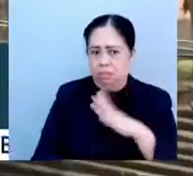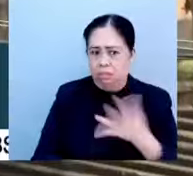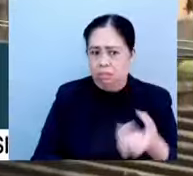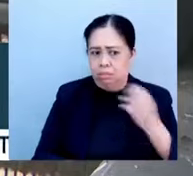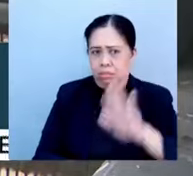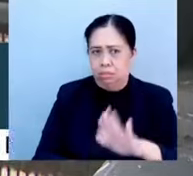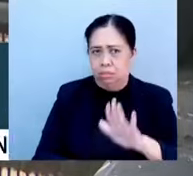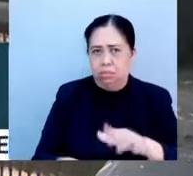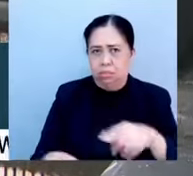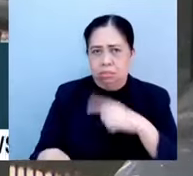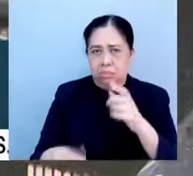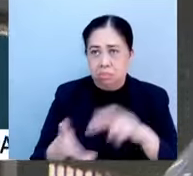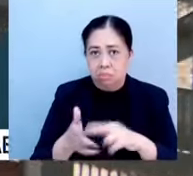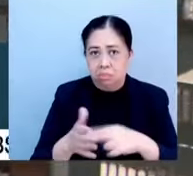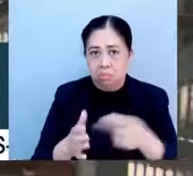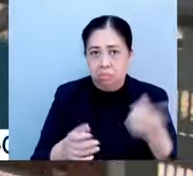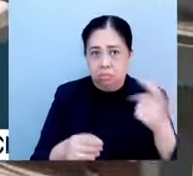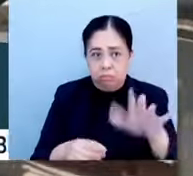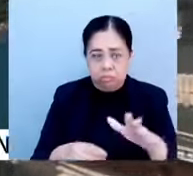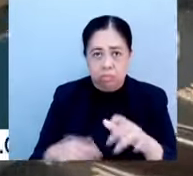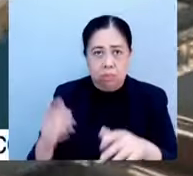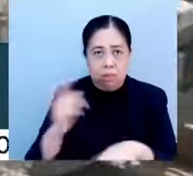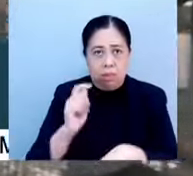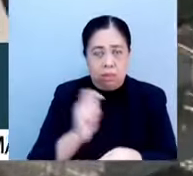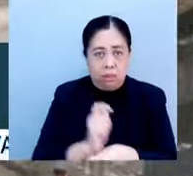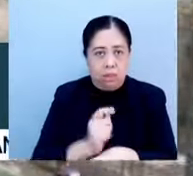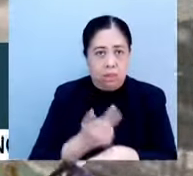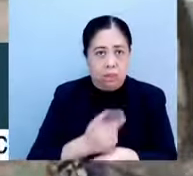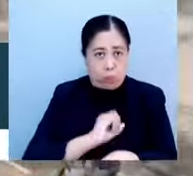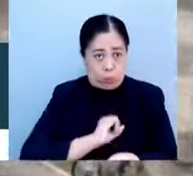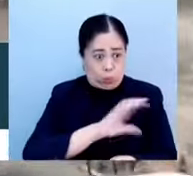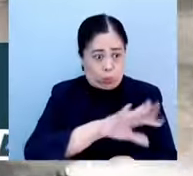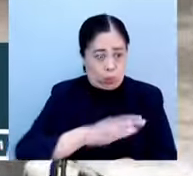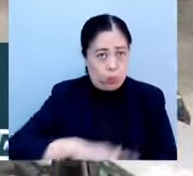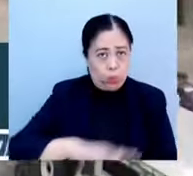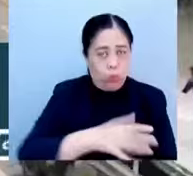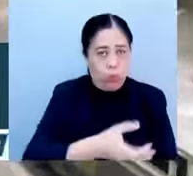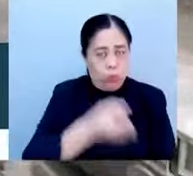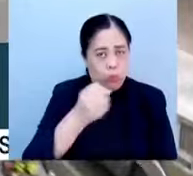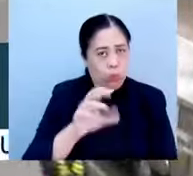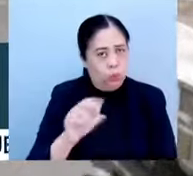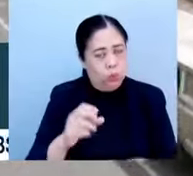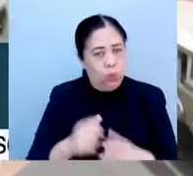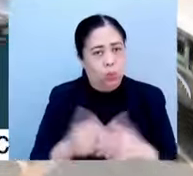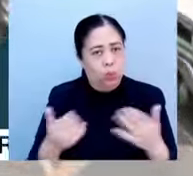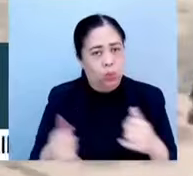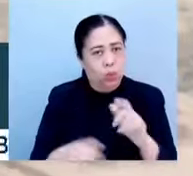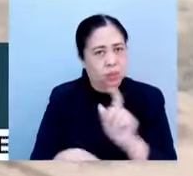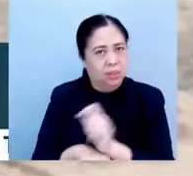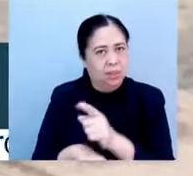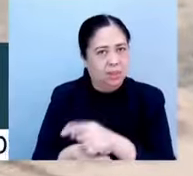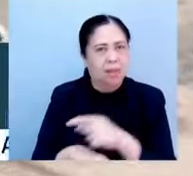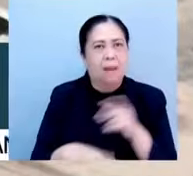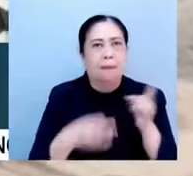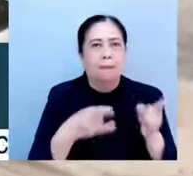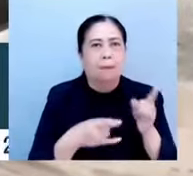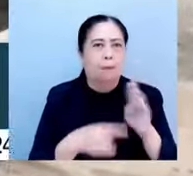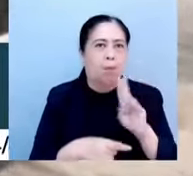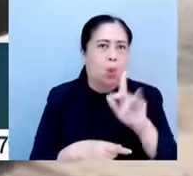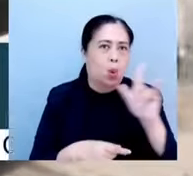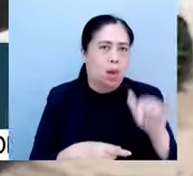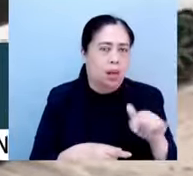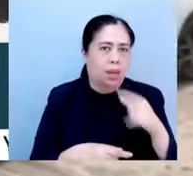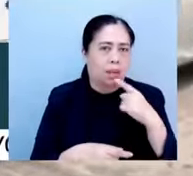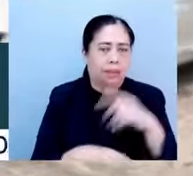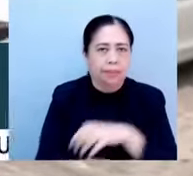does not automatically mean Taguig has ownership over the disputed park. It also calls Taguig a bully. Makati